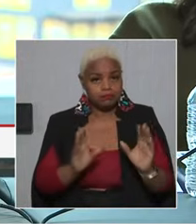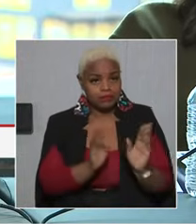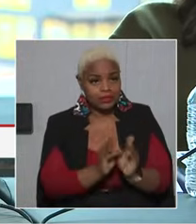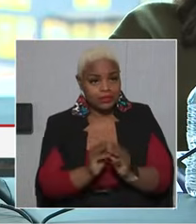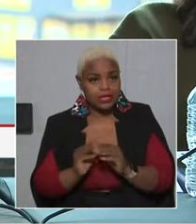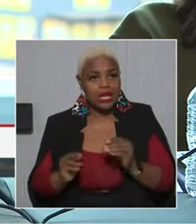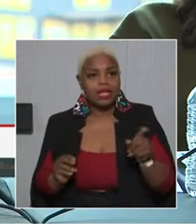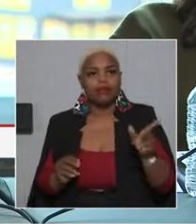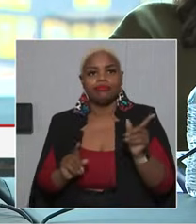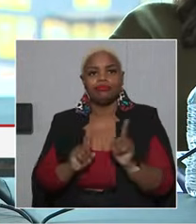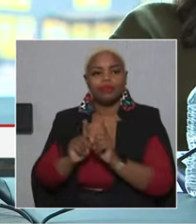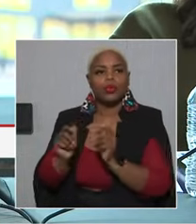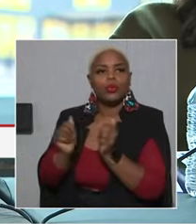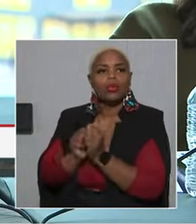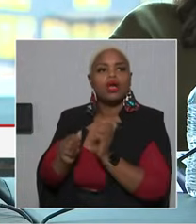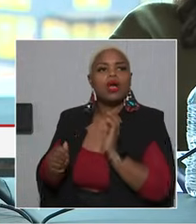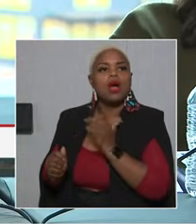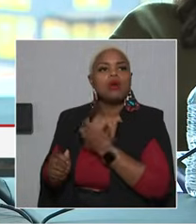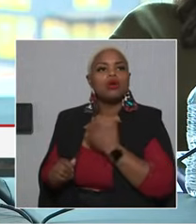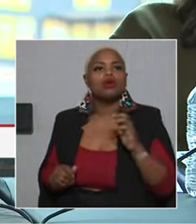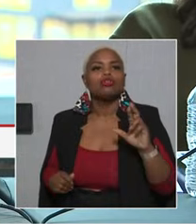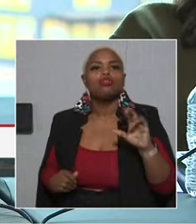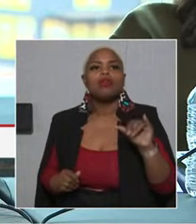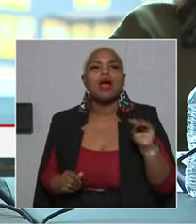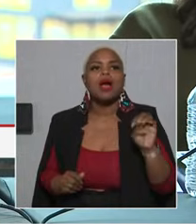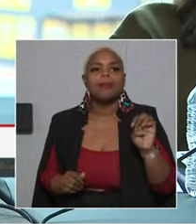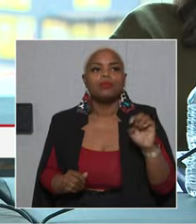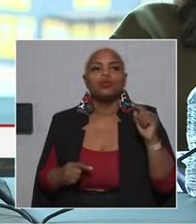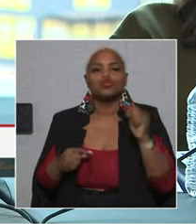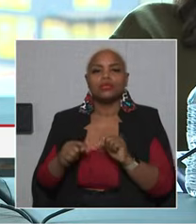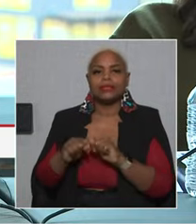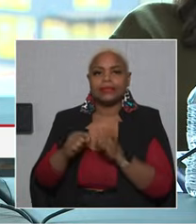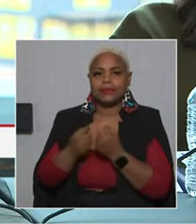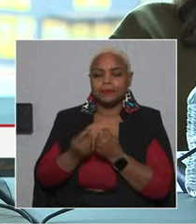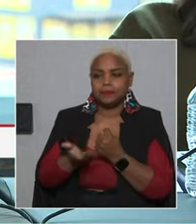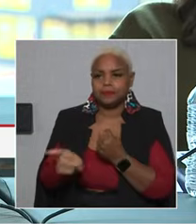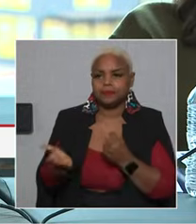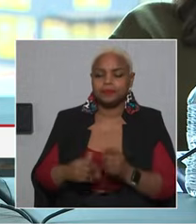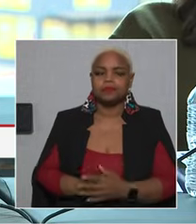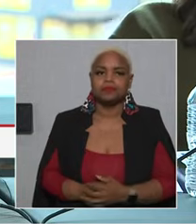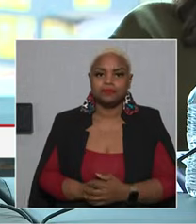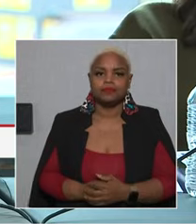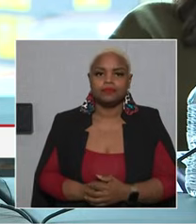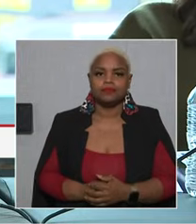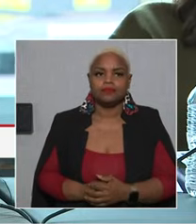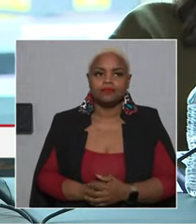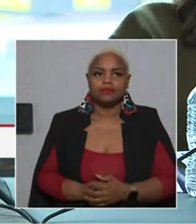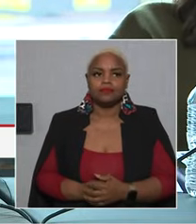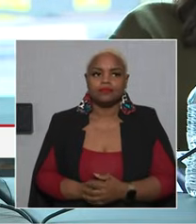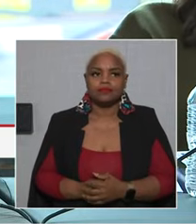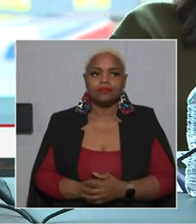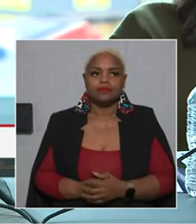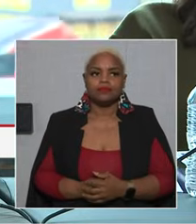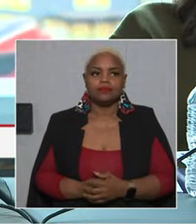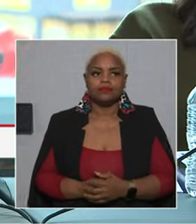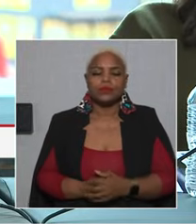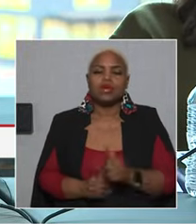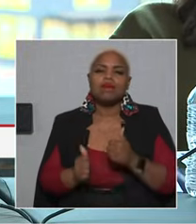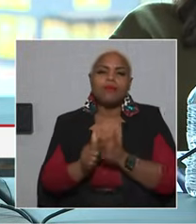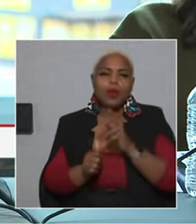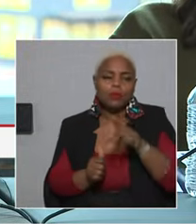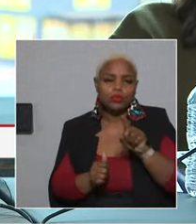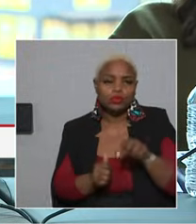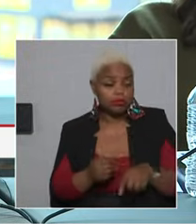crime suppression team and our special mission unit officers. Let me follow up. Sure. So my understanding is that